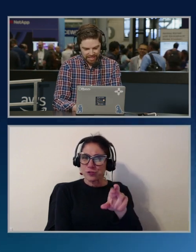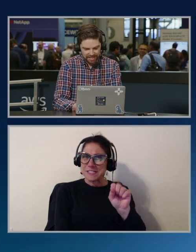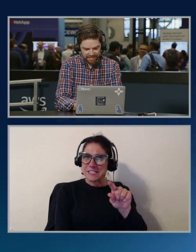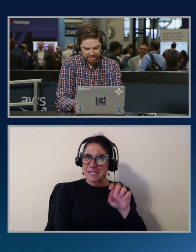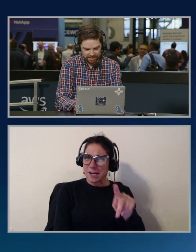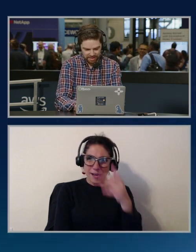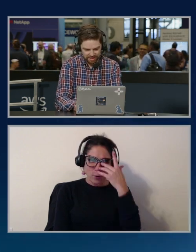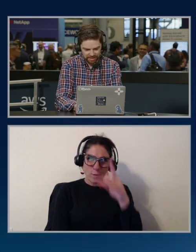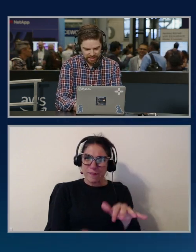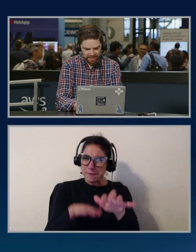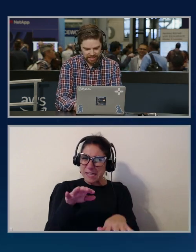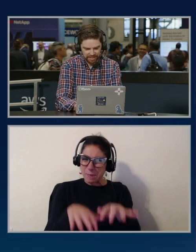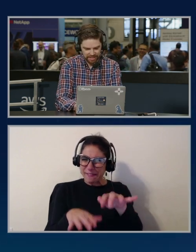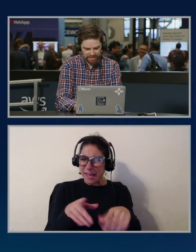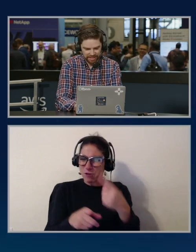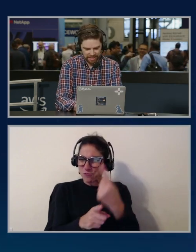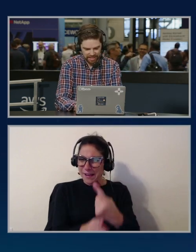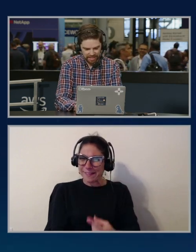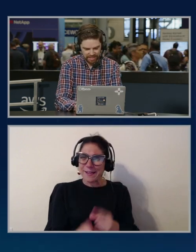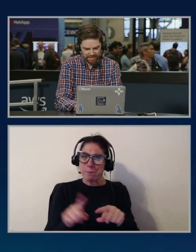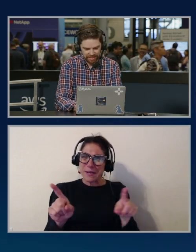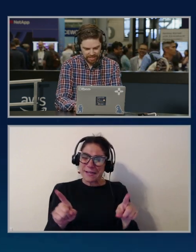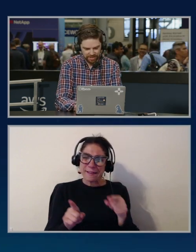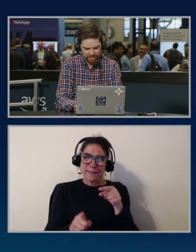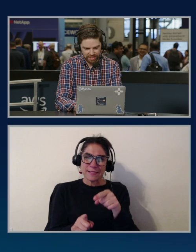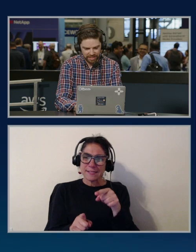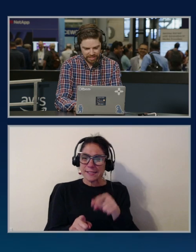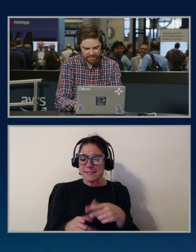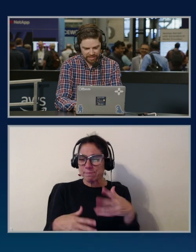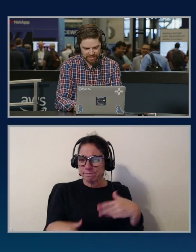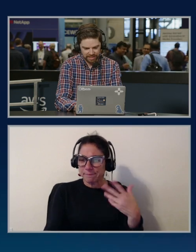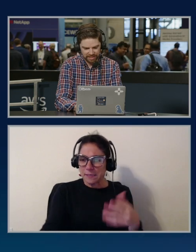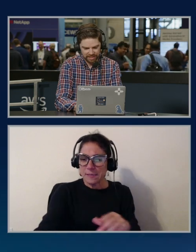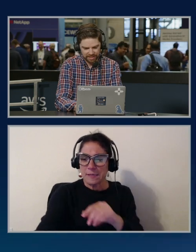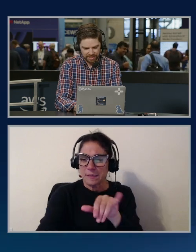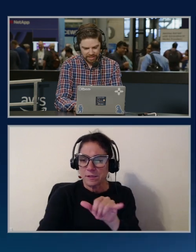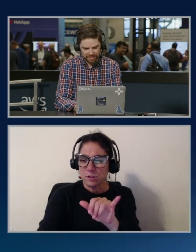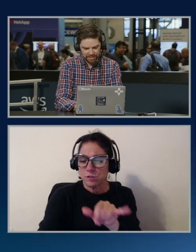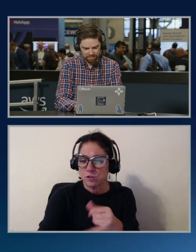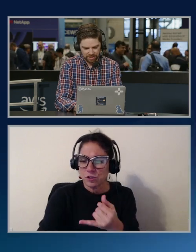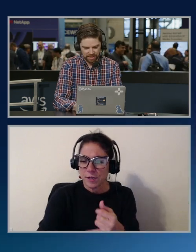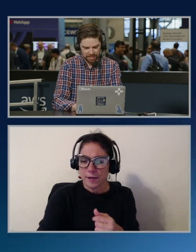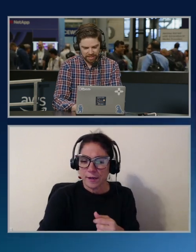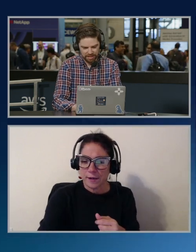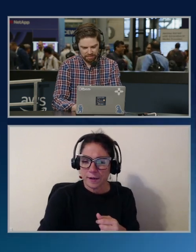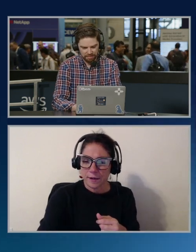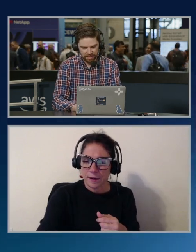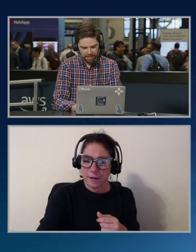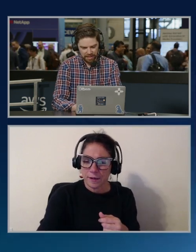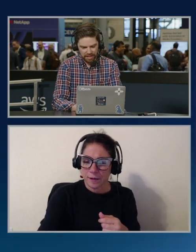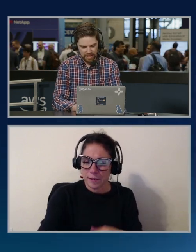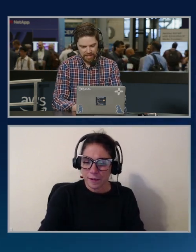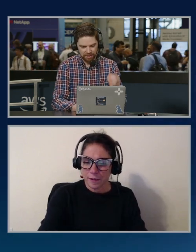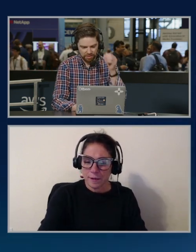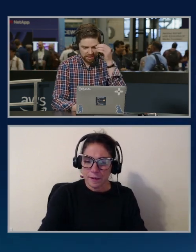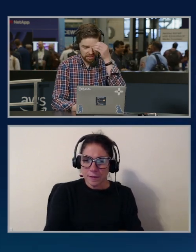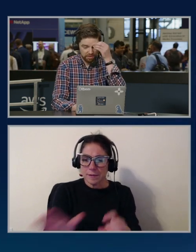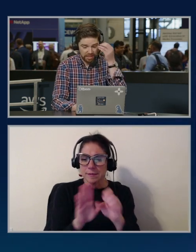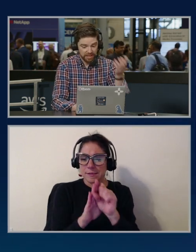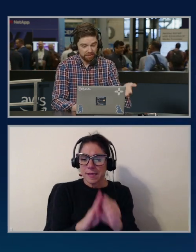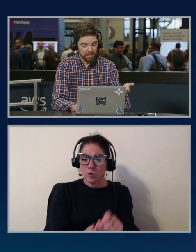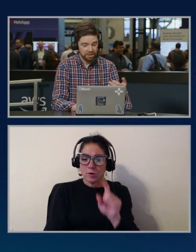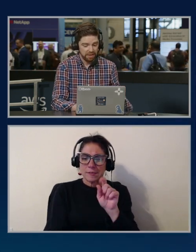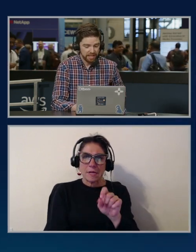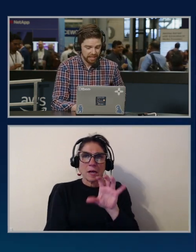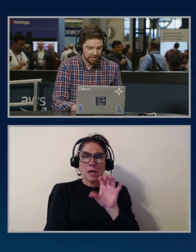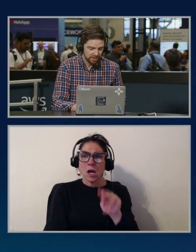let's say this is, JTest example.com. And we